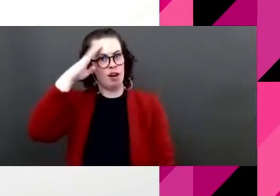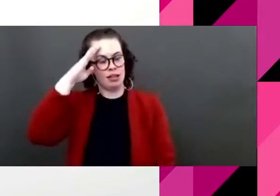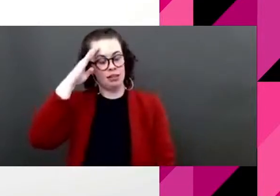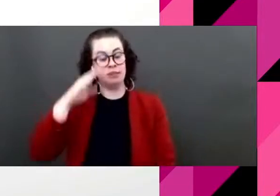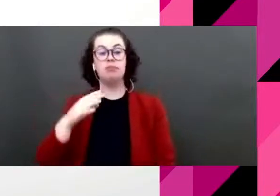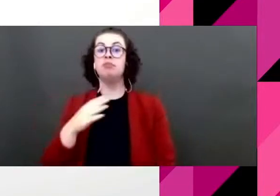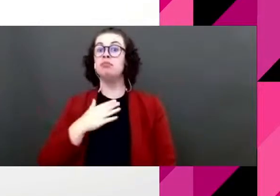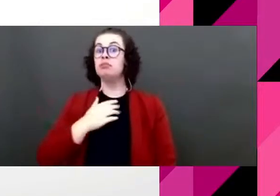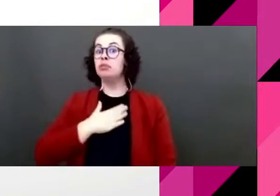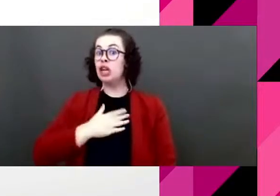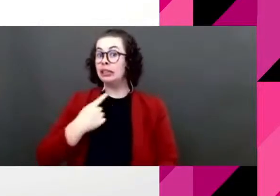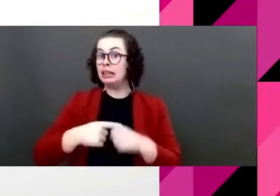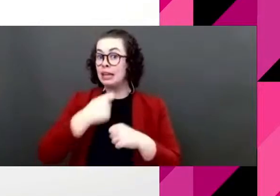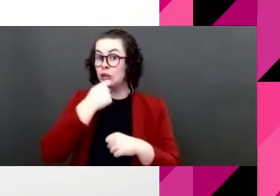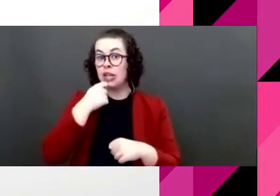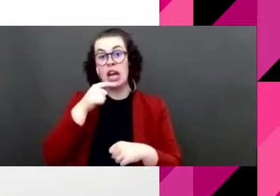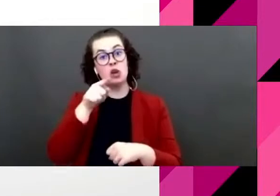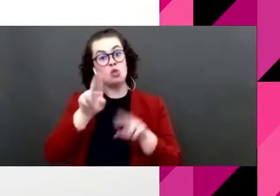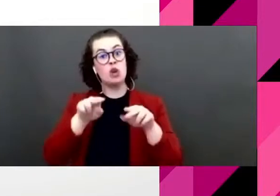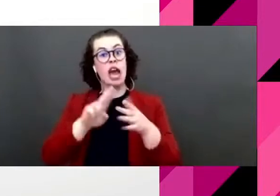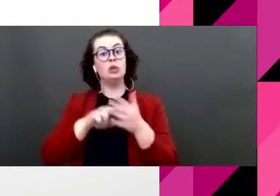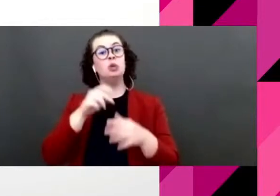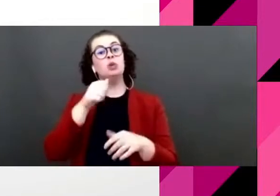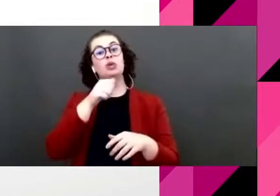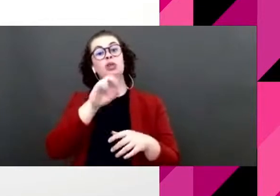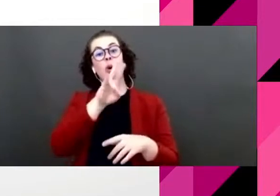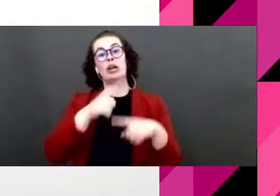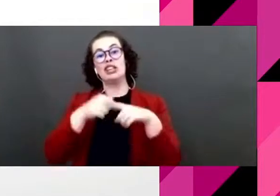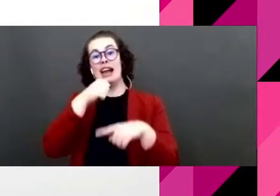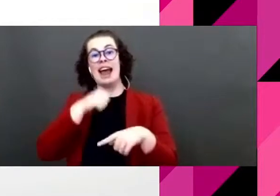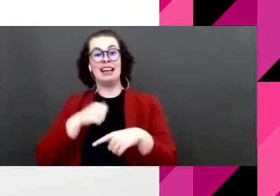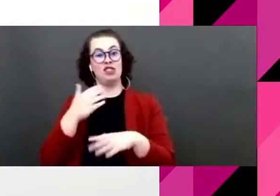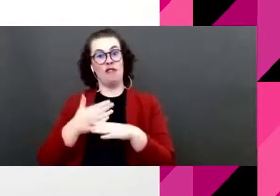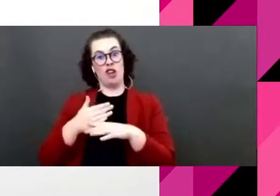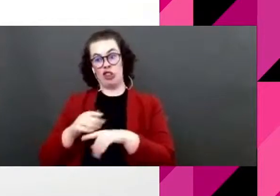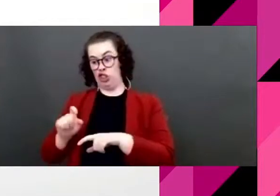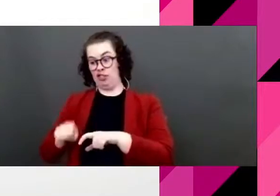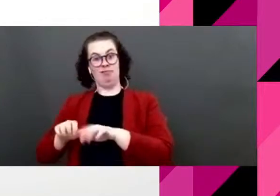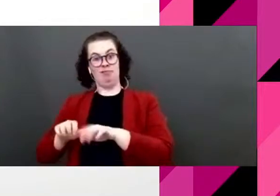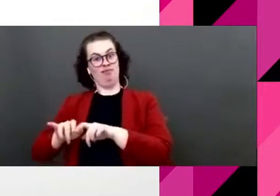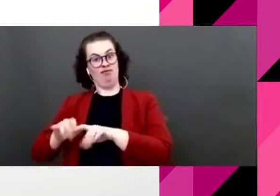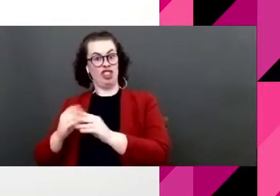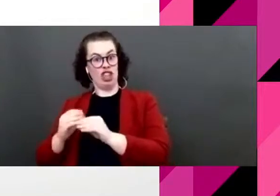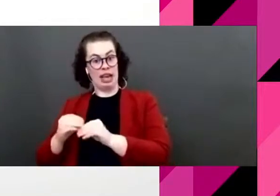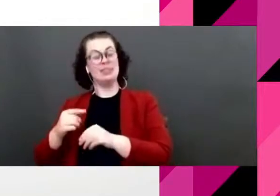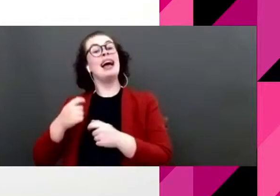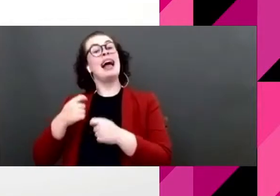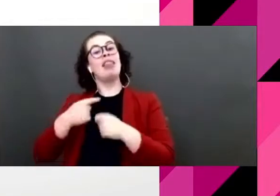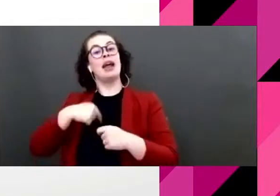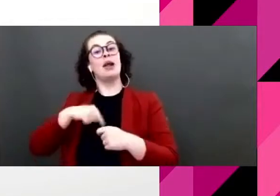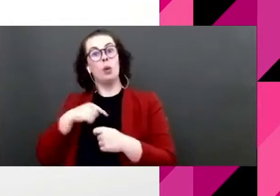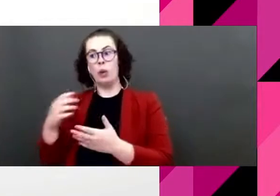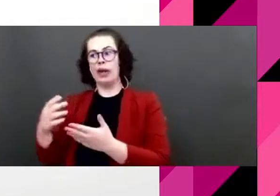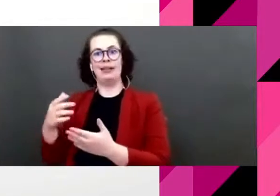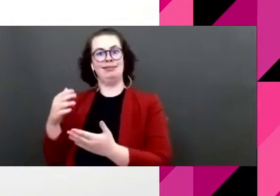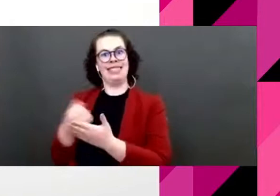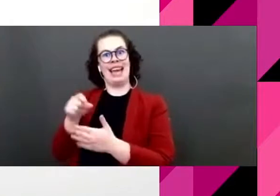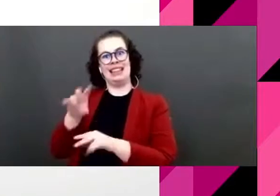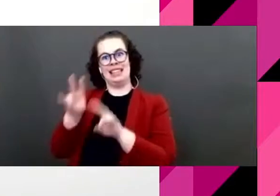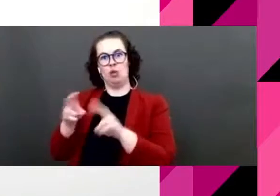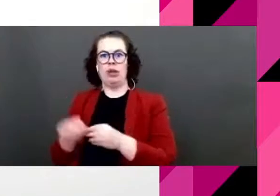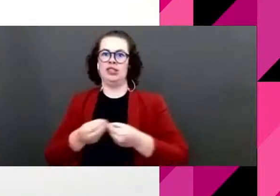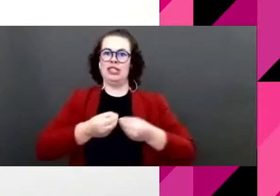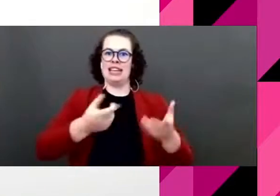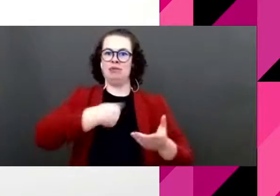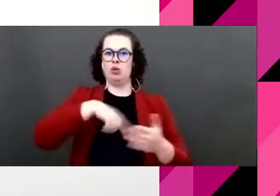reminder that you can use the Q&A function on the right-hand side of the screen, and we'll put a selection of your questions to the speakers at the end of this